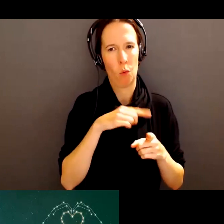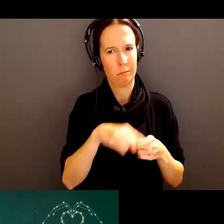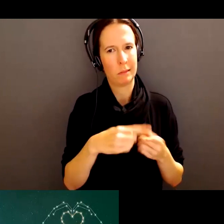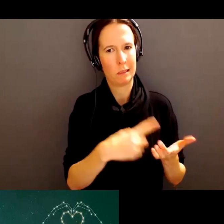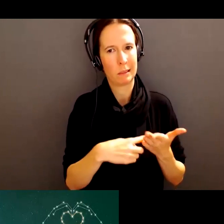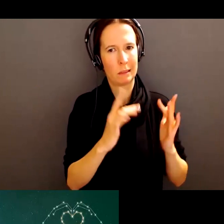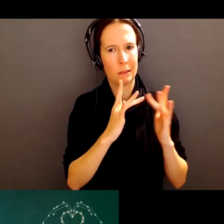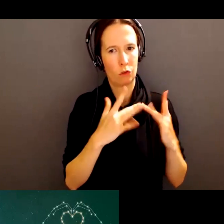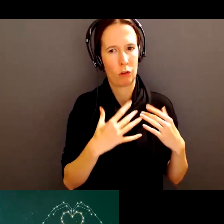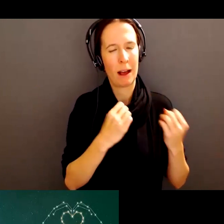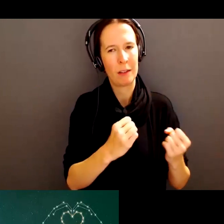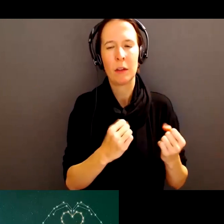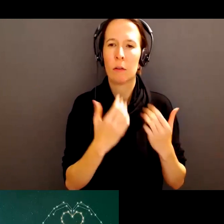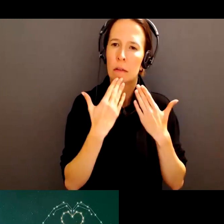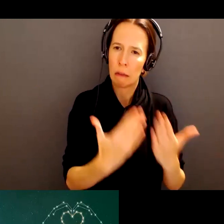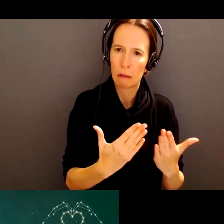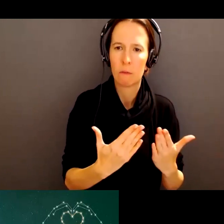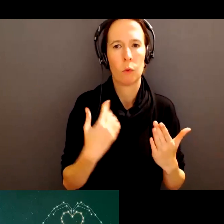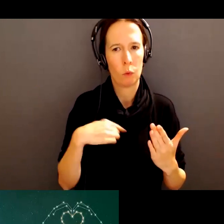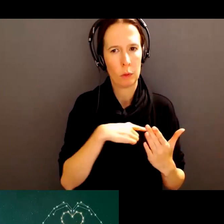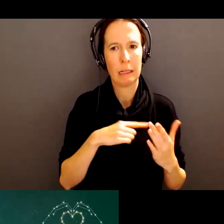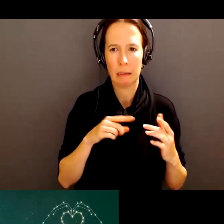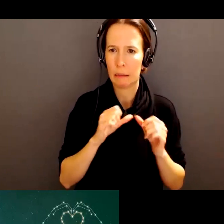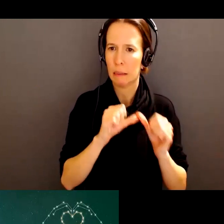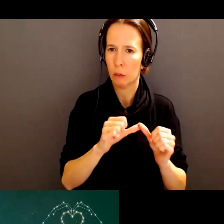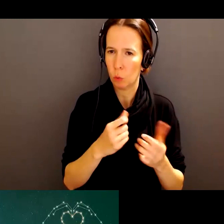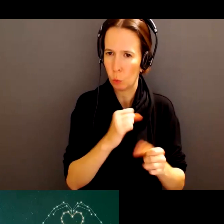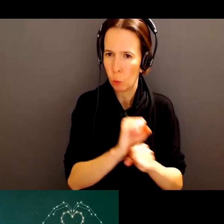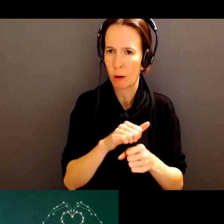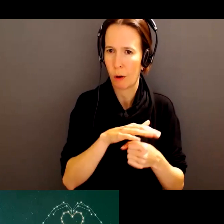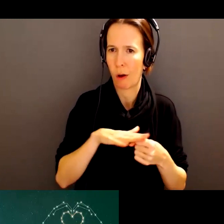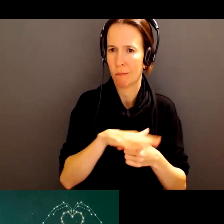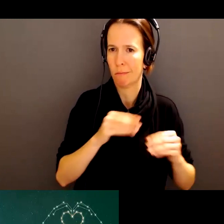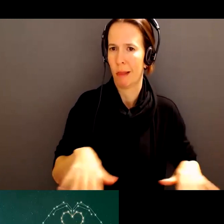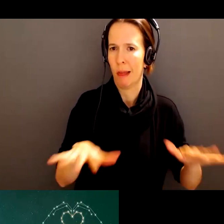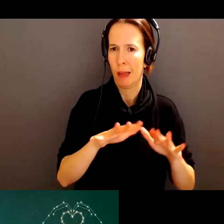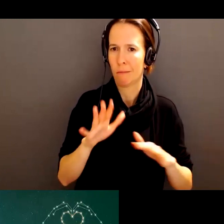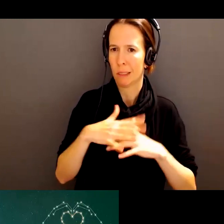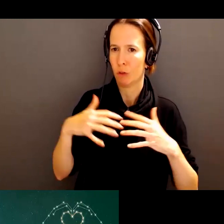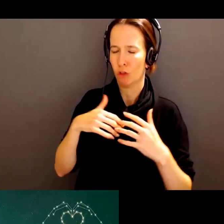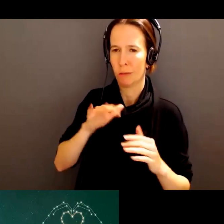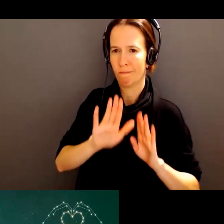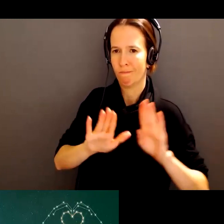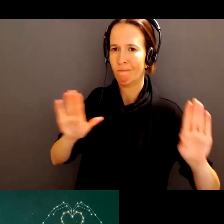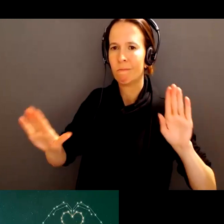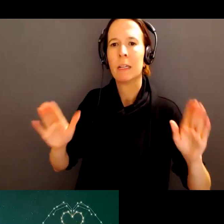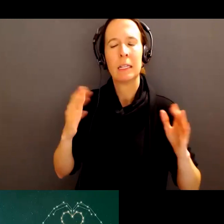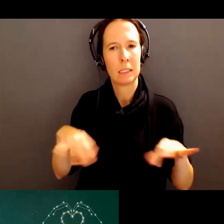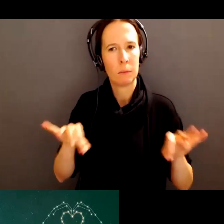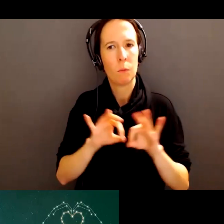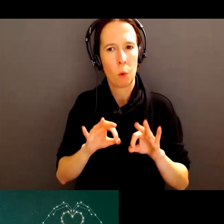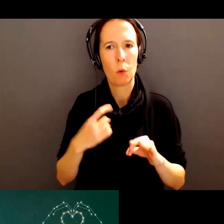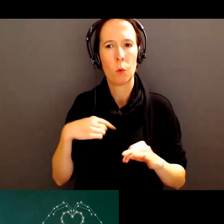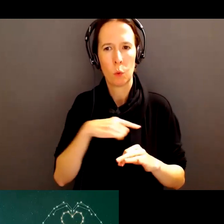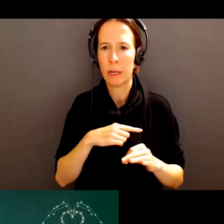to do so on these beautiful sacred lands, and may our discussions contribute to a future where Indigenous voices are uplifted and the